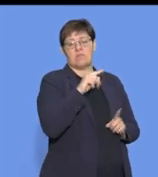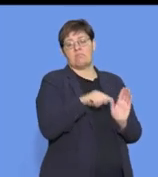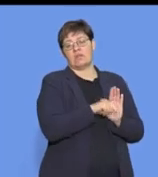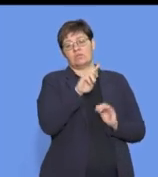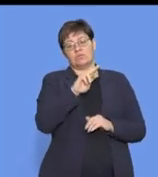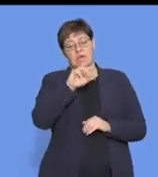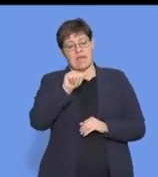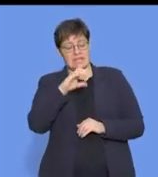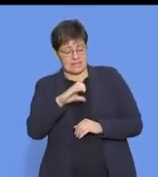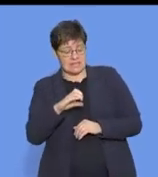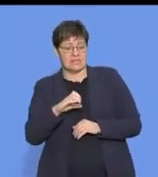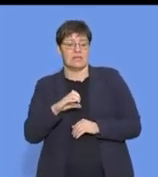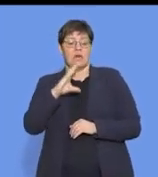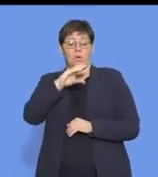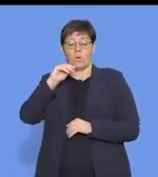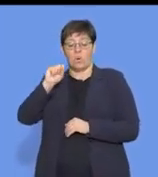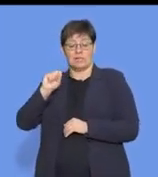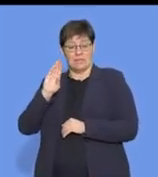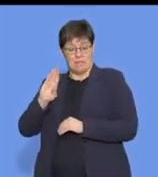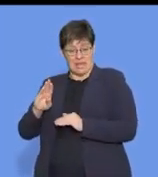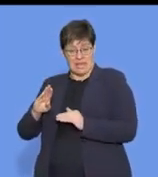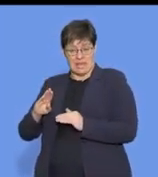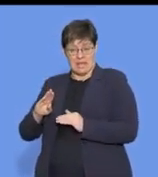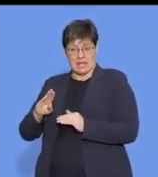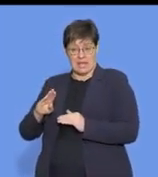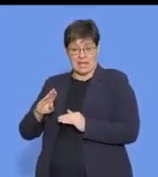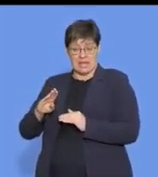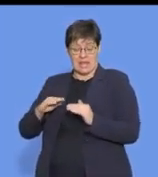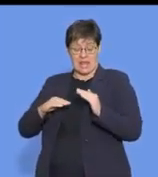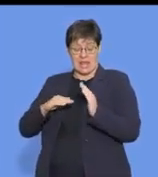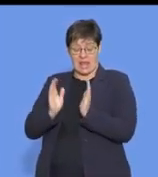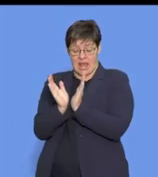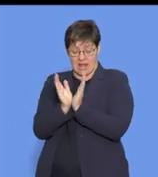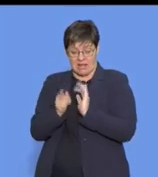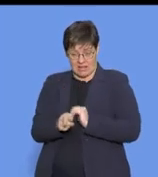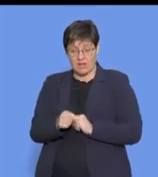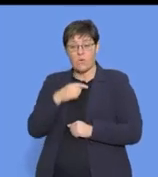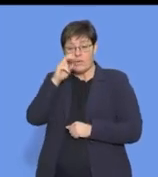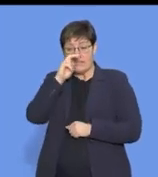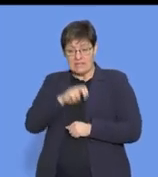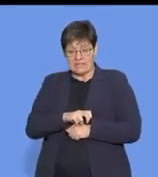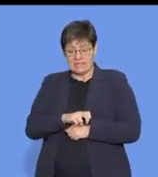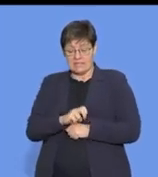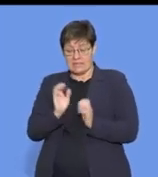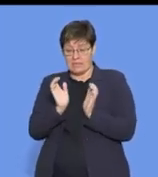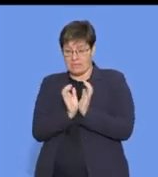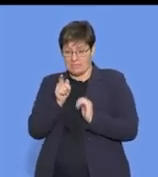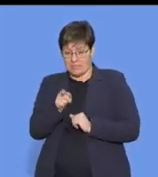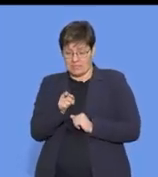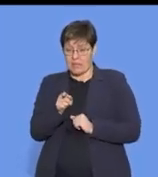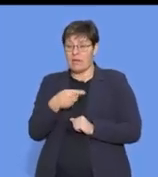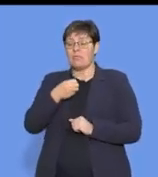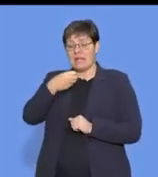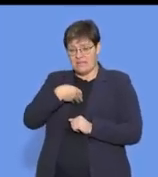b, then we're looking for this one here, we're looking for b, okay, but we need to